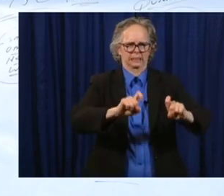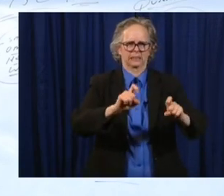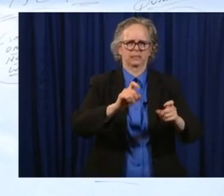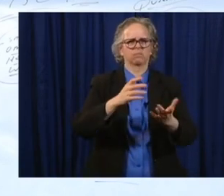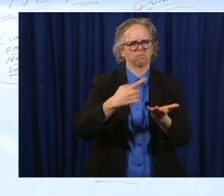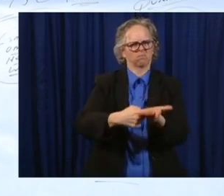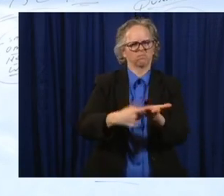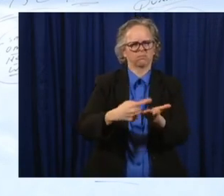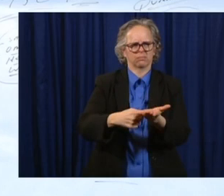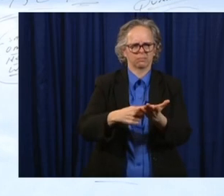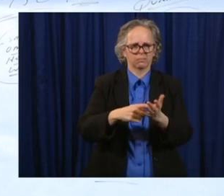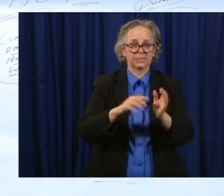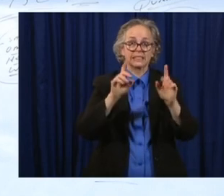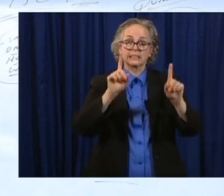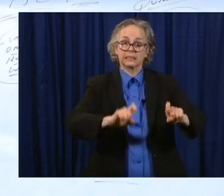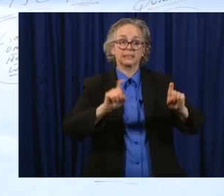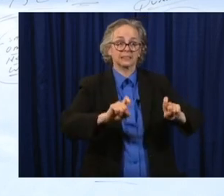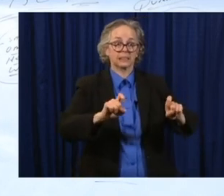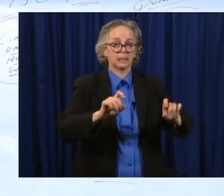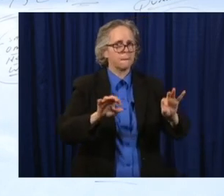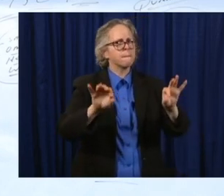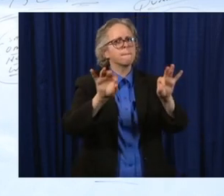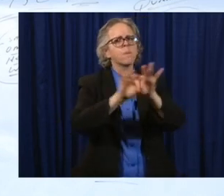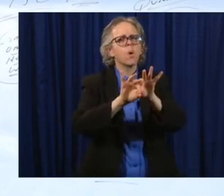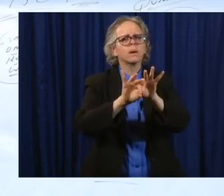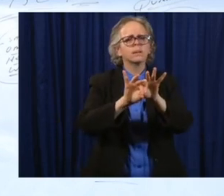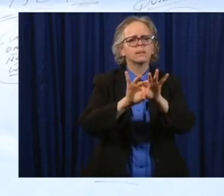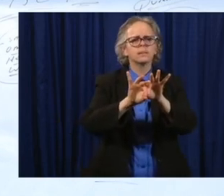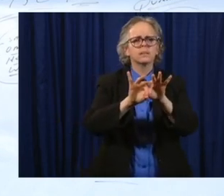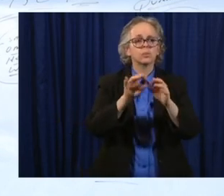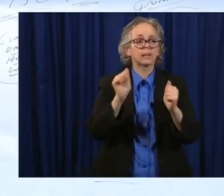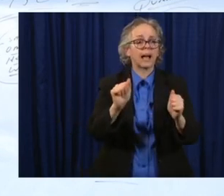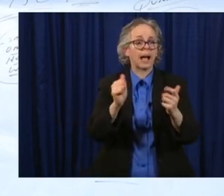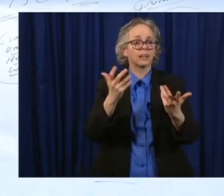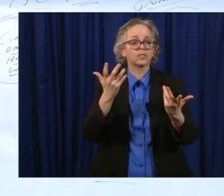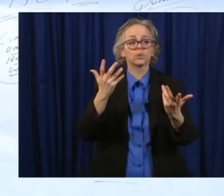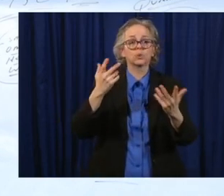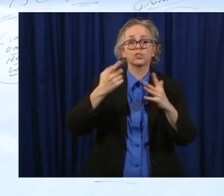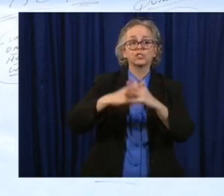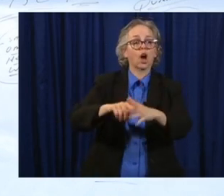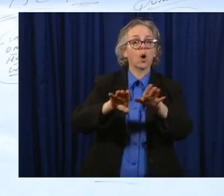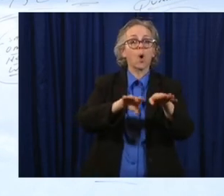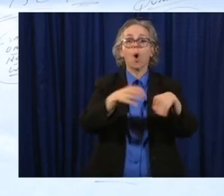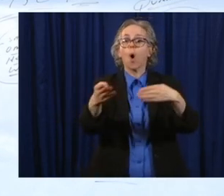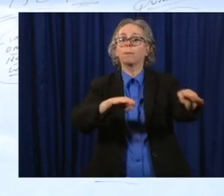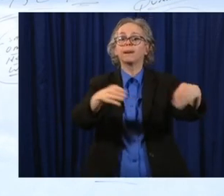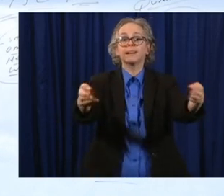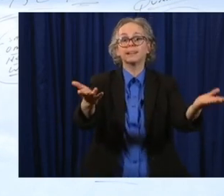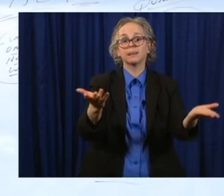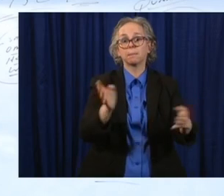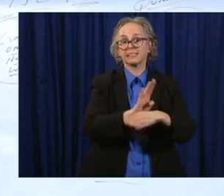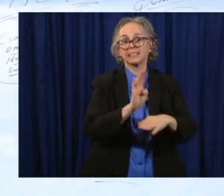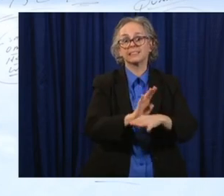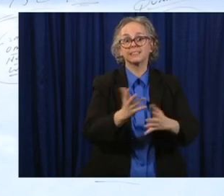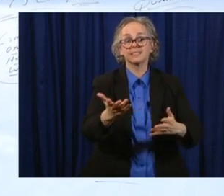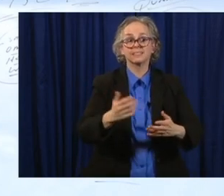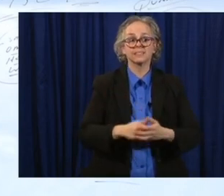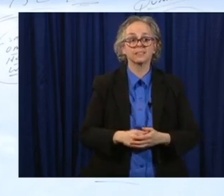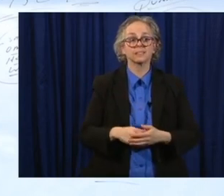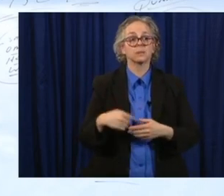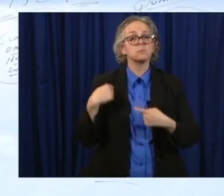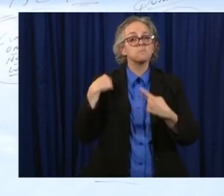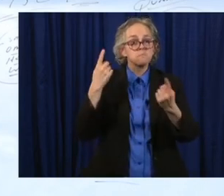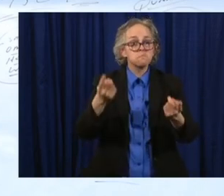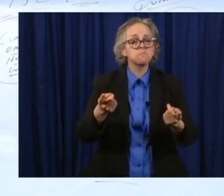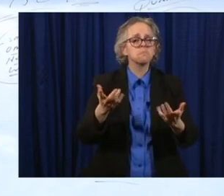part of our ability to deal with this virus. It is a tool that we have had, but we've not had it up